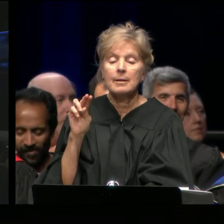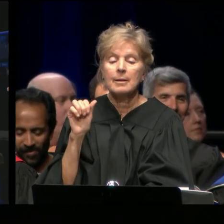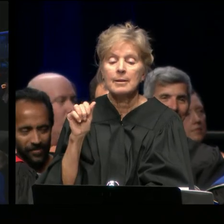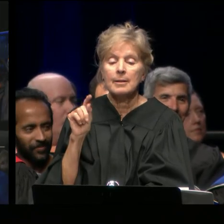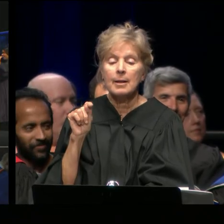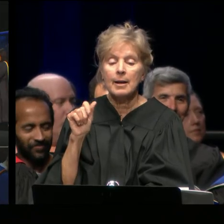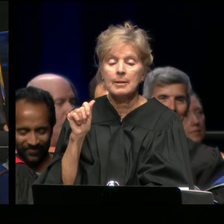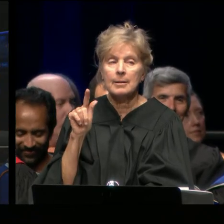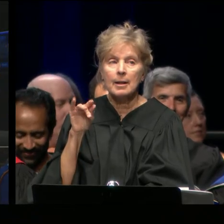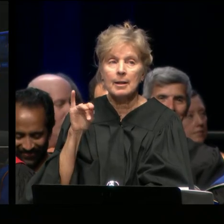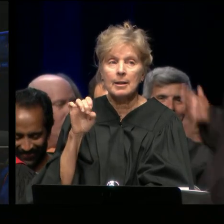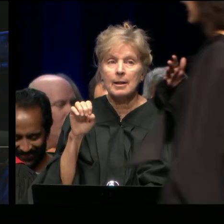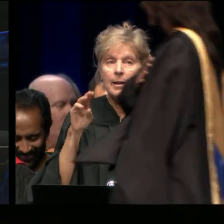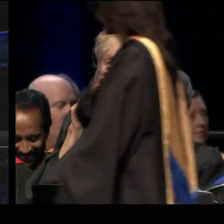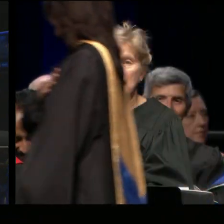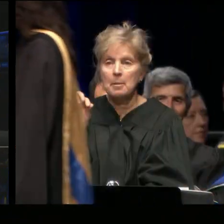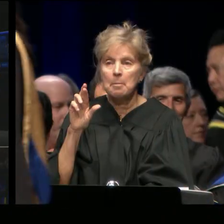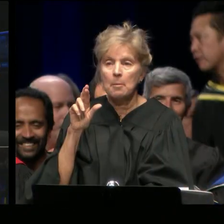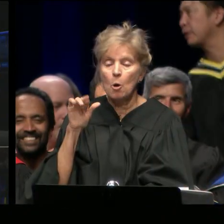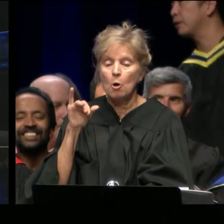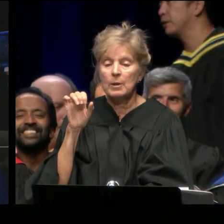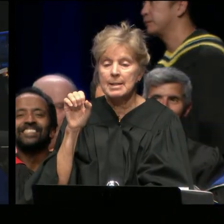Natalie Morrison.